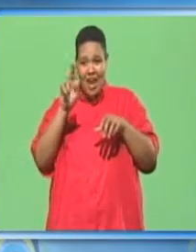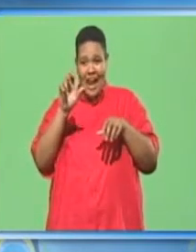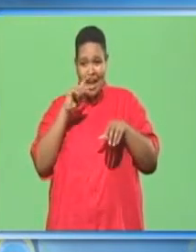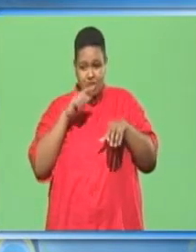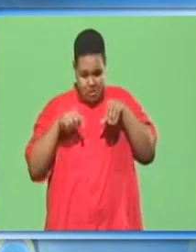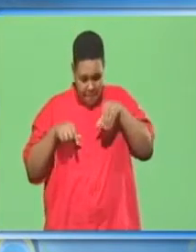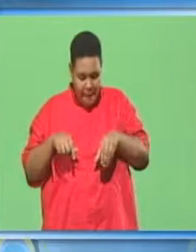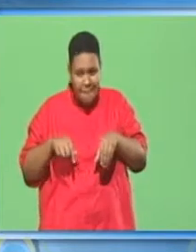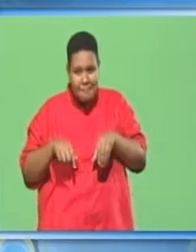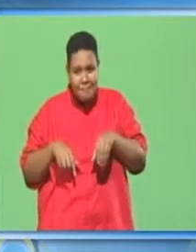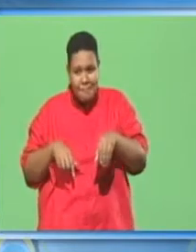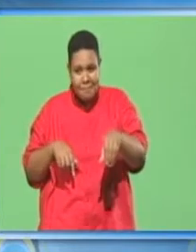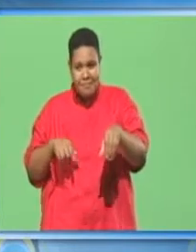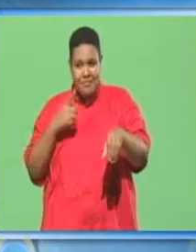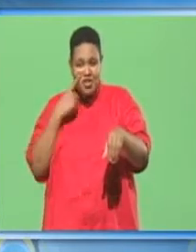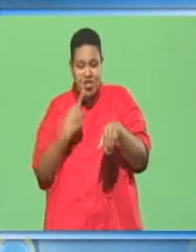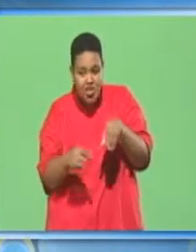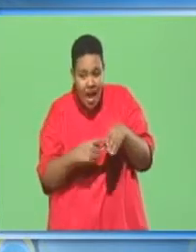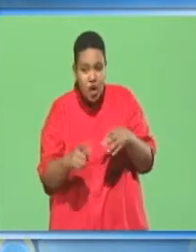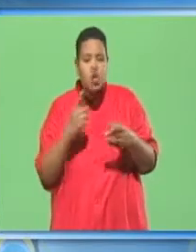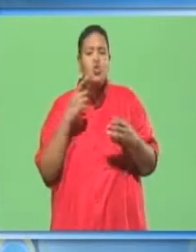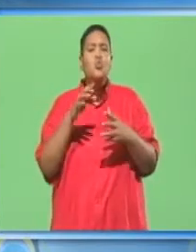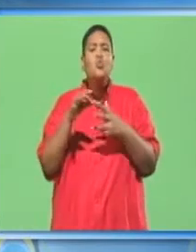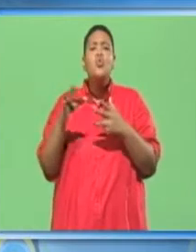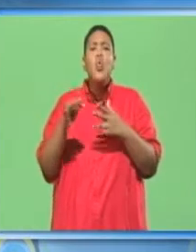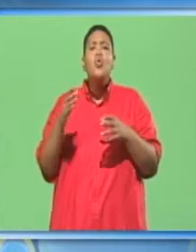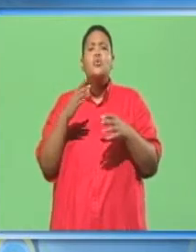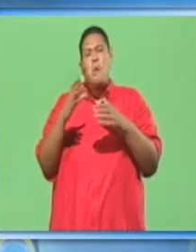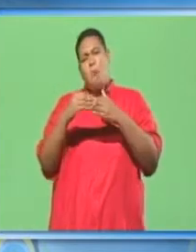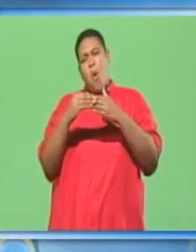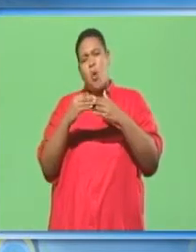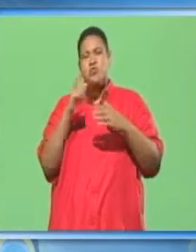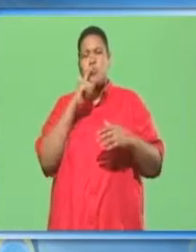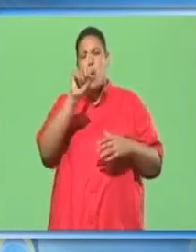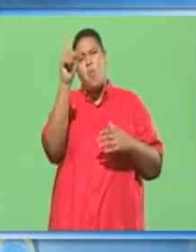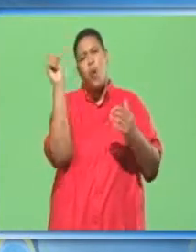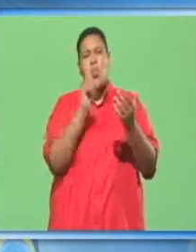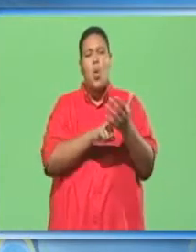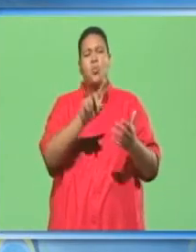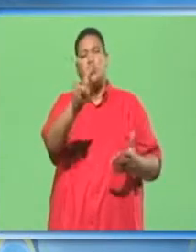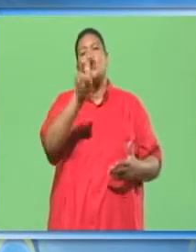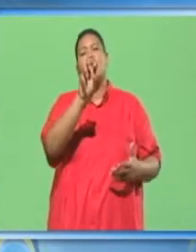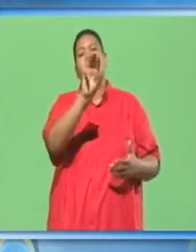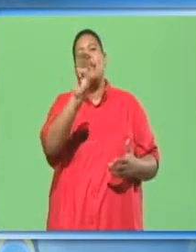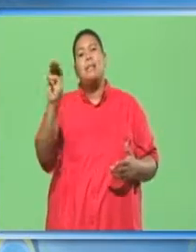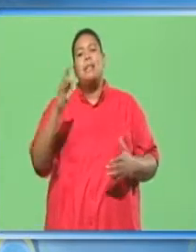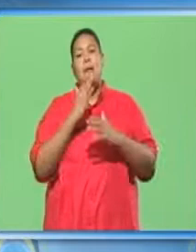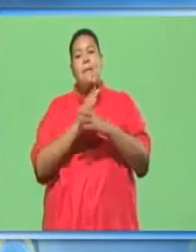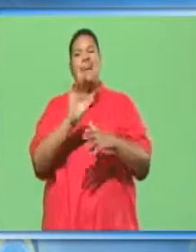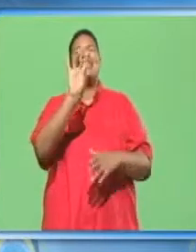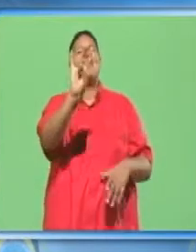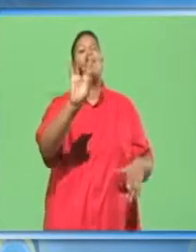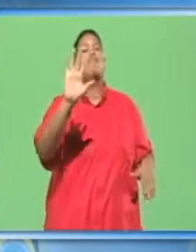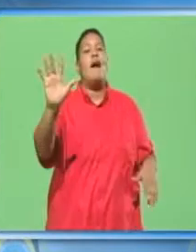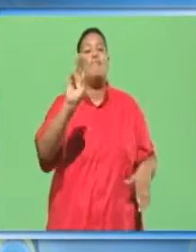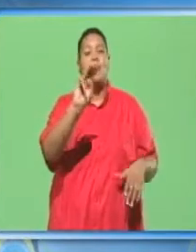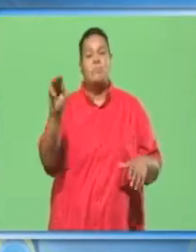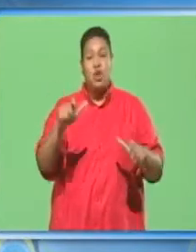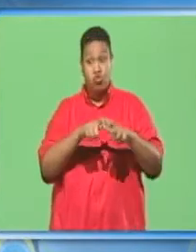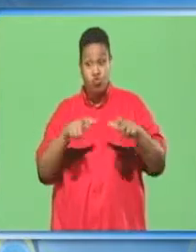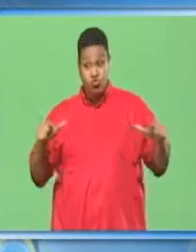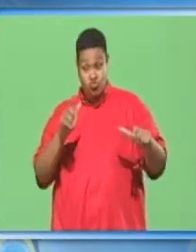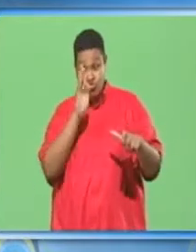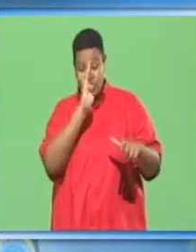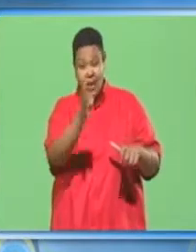with a square. Choose a straight piece of board about 1,200 millimeter by 75 millimeter by